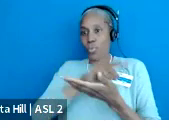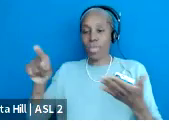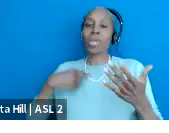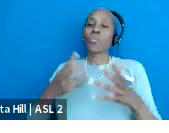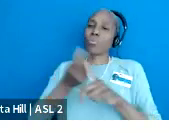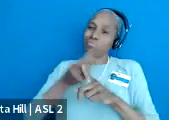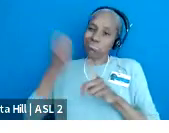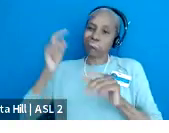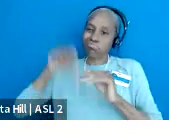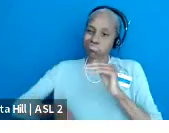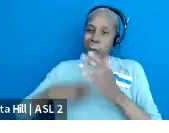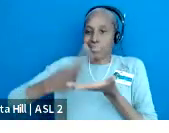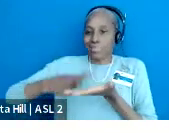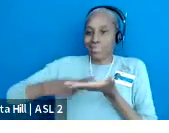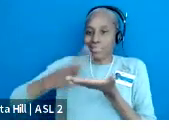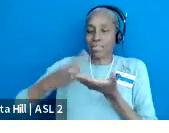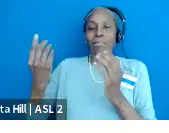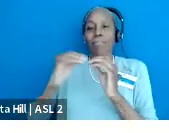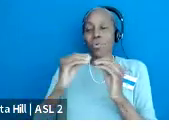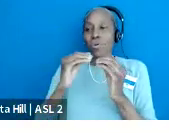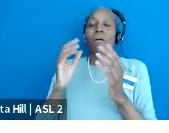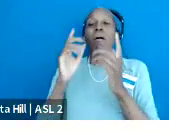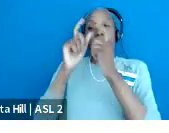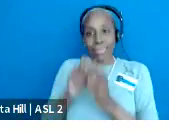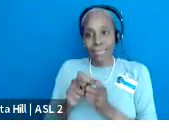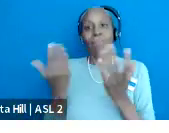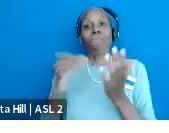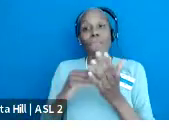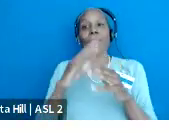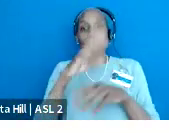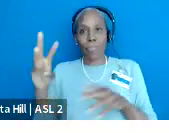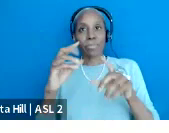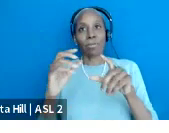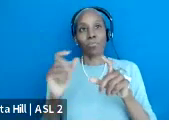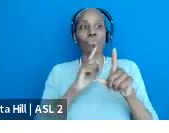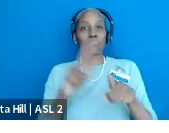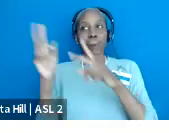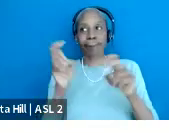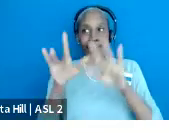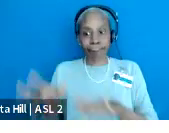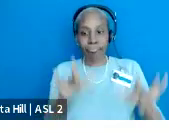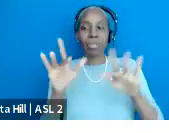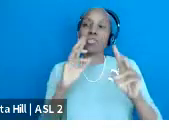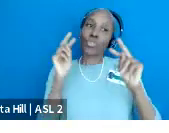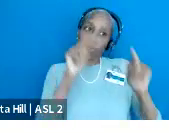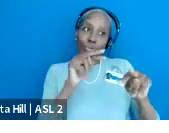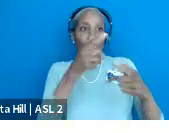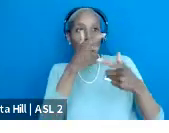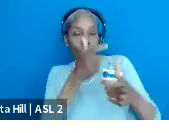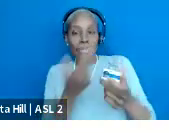dive more into those details and weeds. And these will all be, again, on our website recorded. So our great resource to go back and look